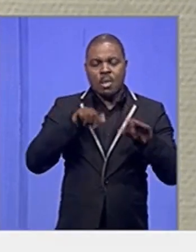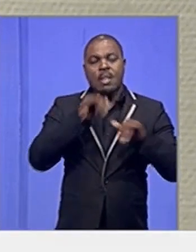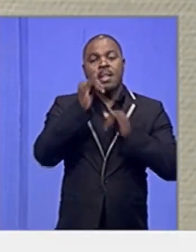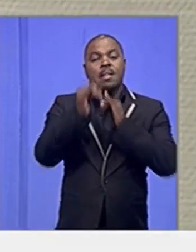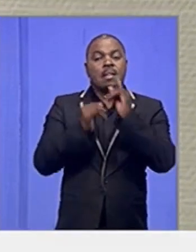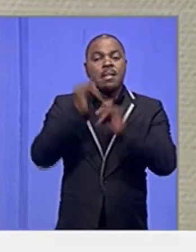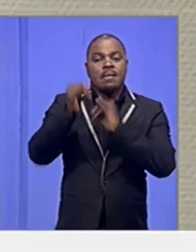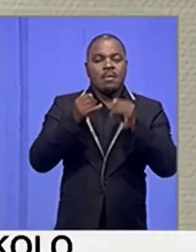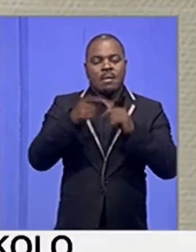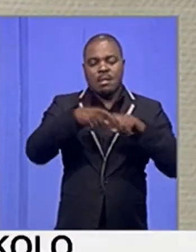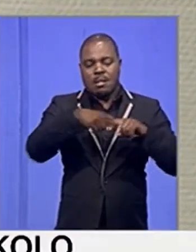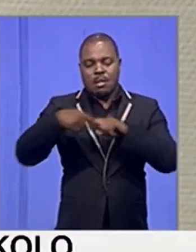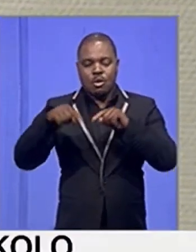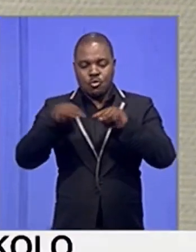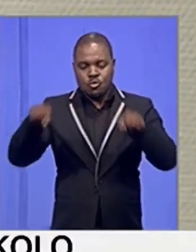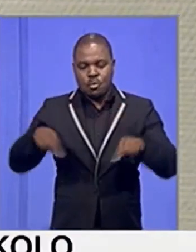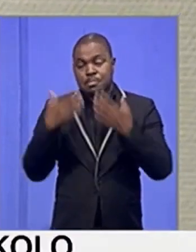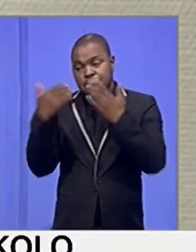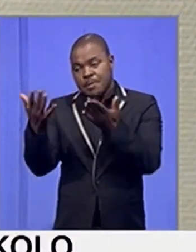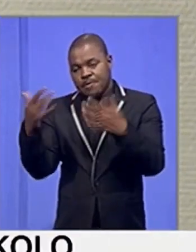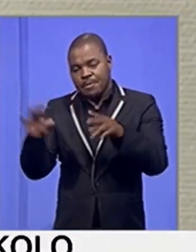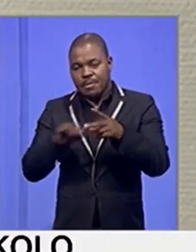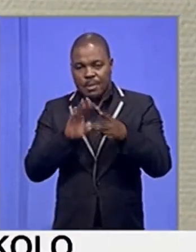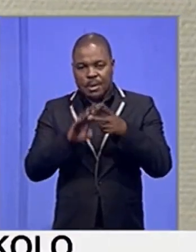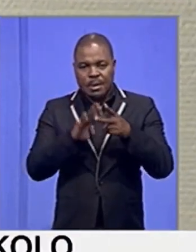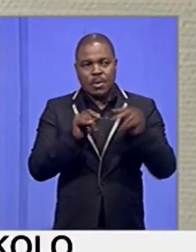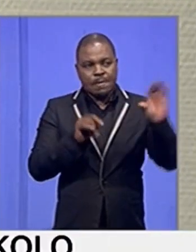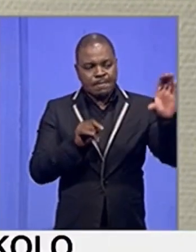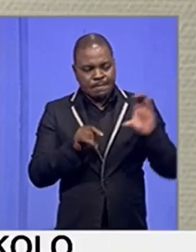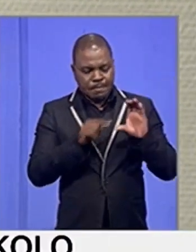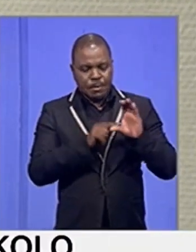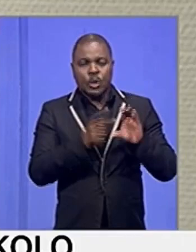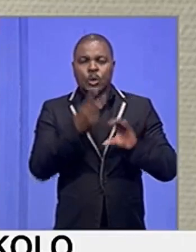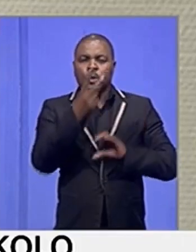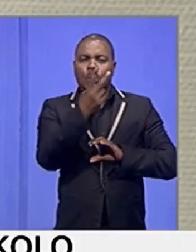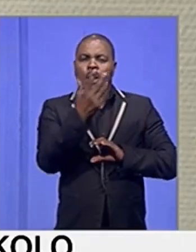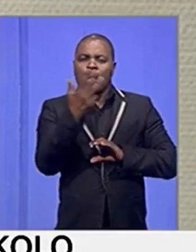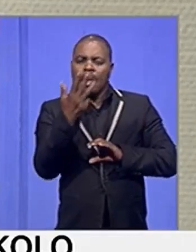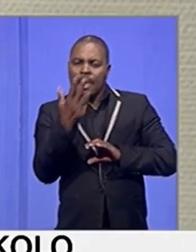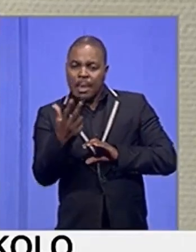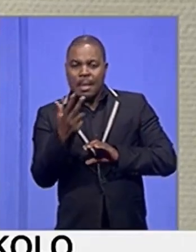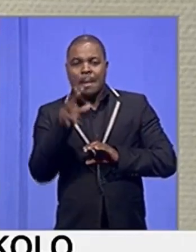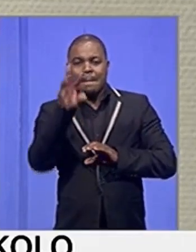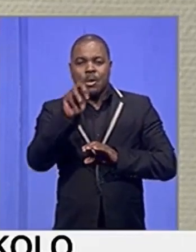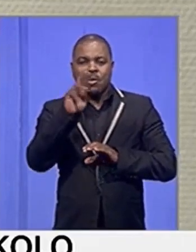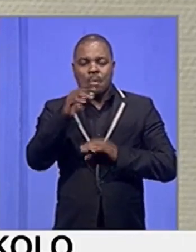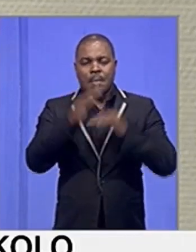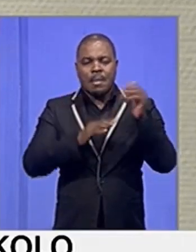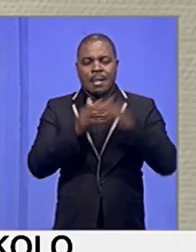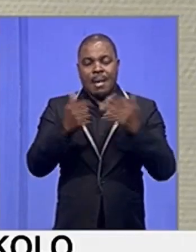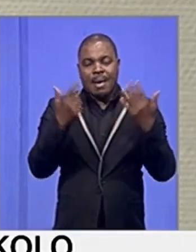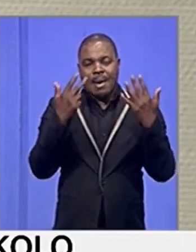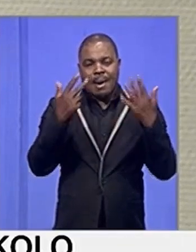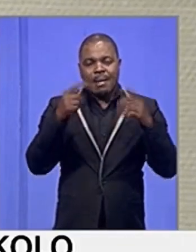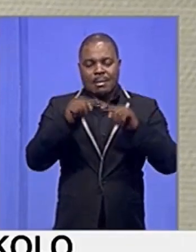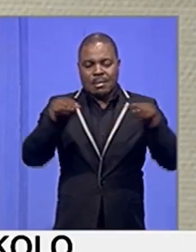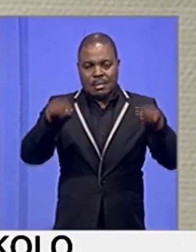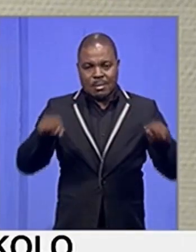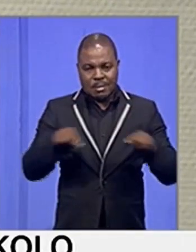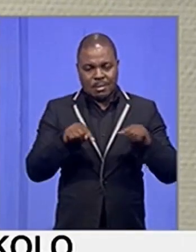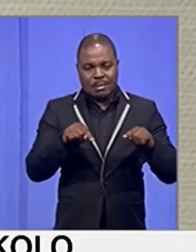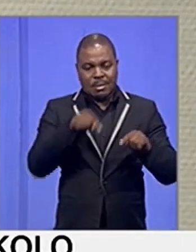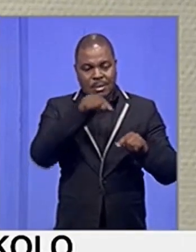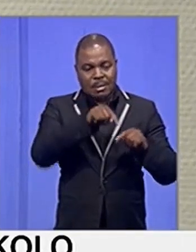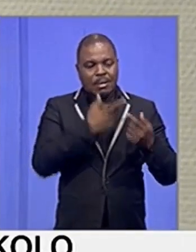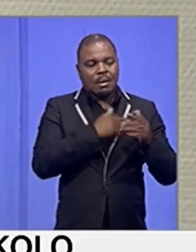classes as an interim relief. We have set aside a budget of about 28 million for the construction of 8 classrooms, a grade R center,